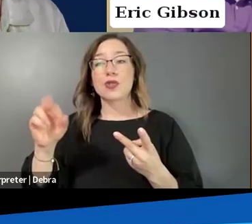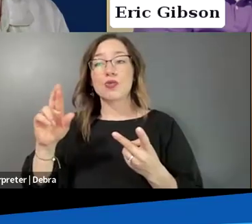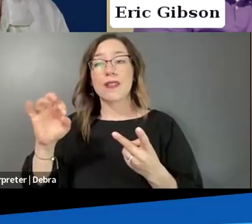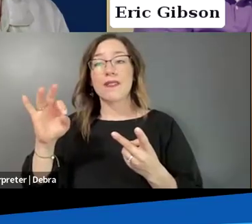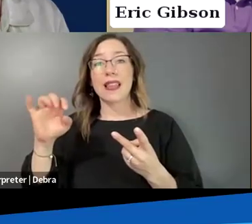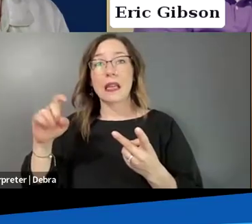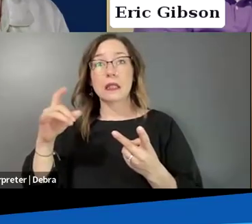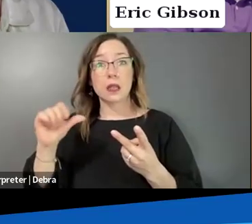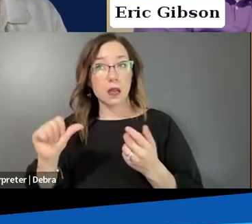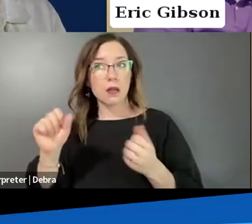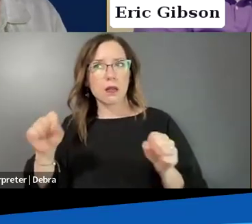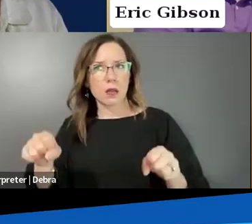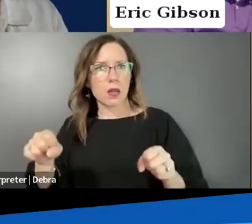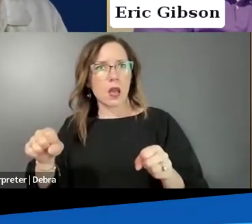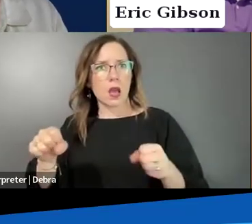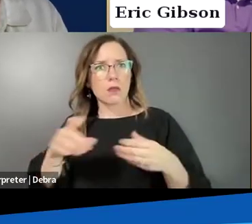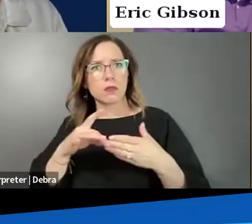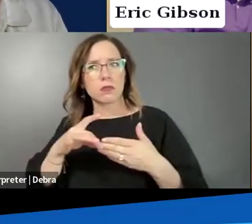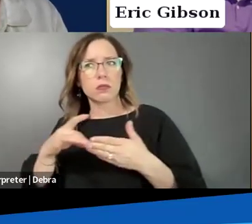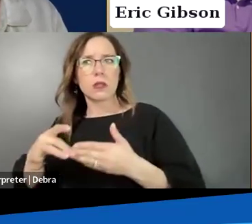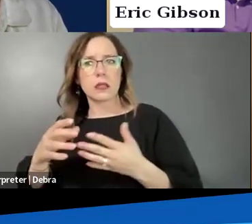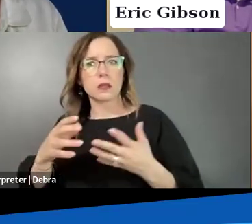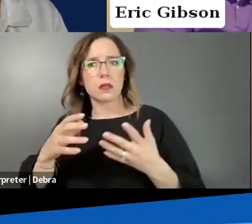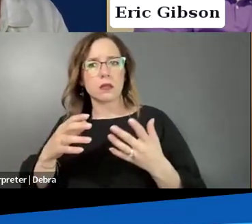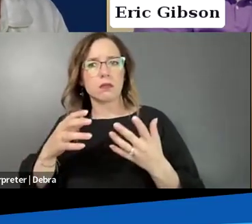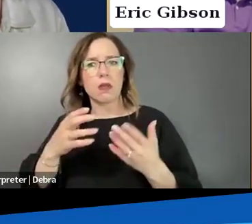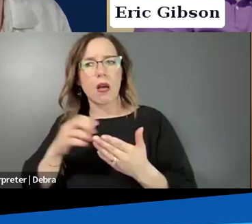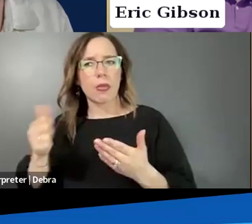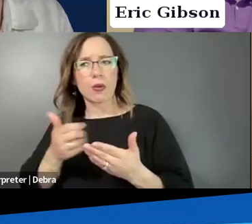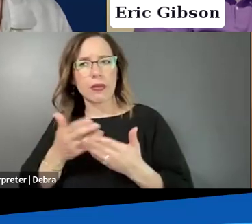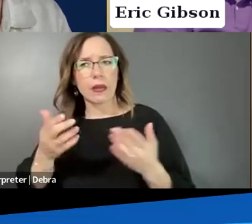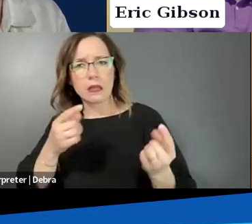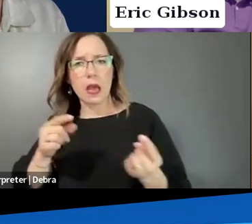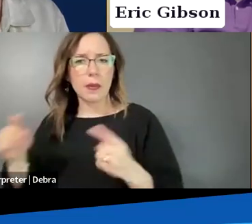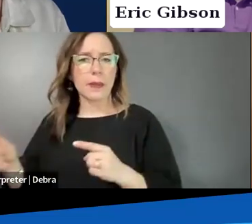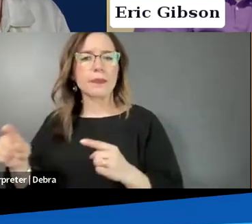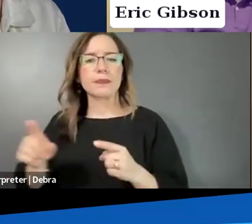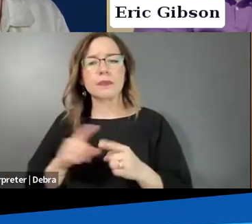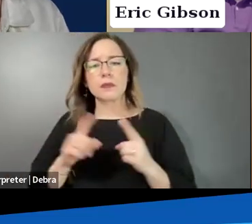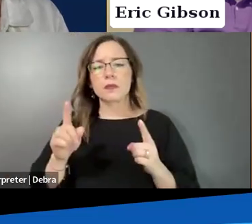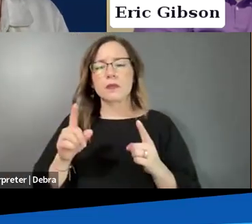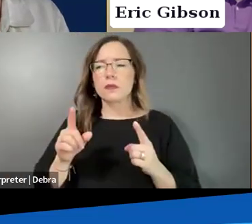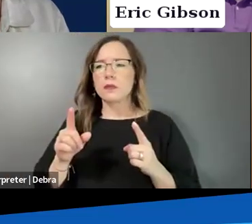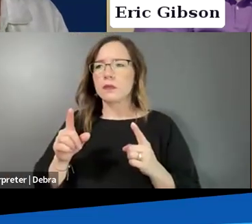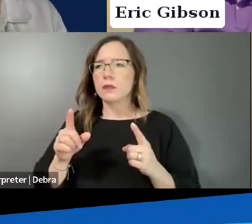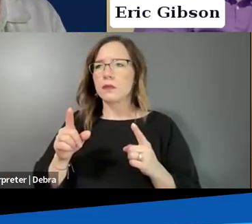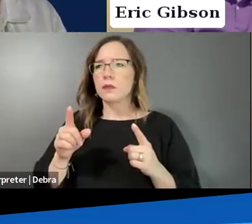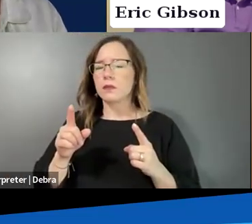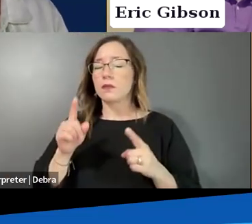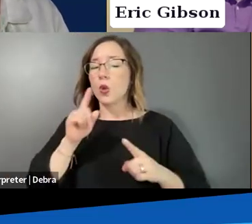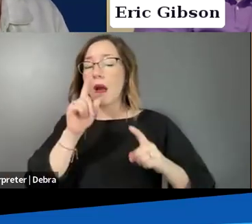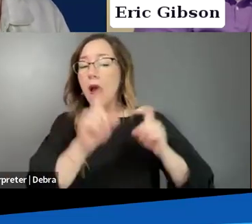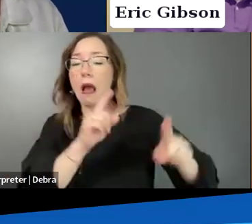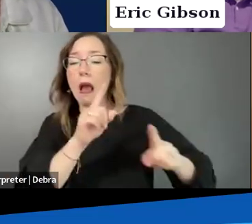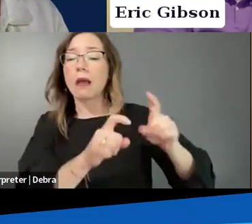lead to lots of different things. So it's important that we have I like that you asked people and got information